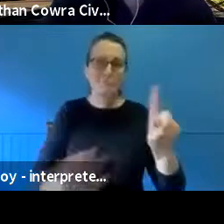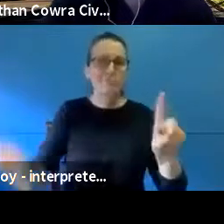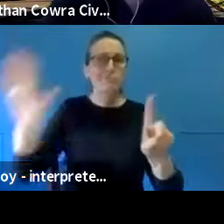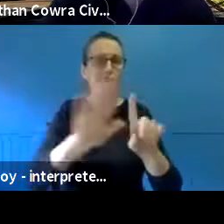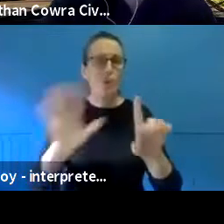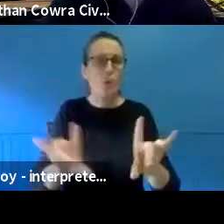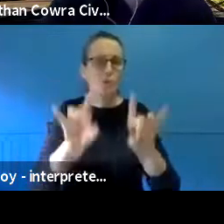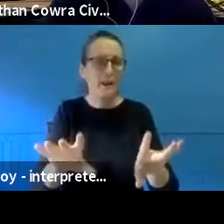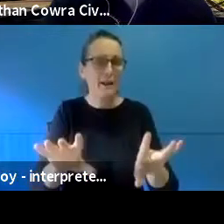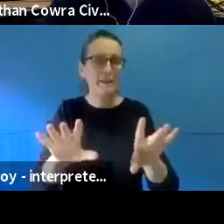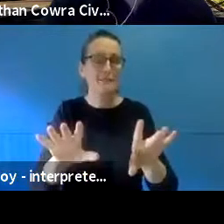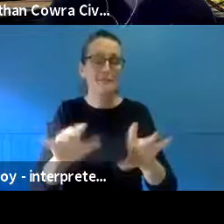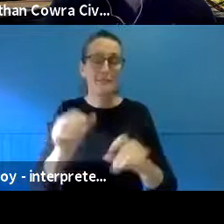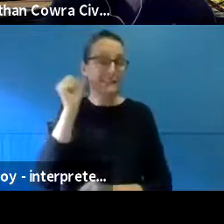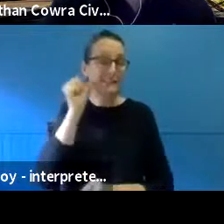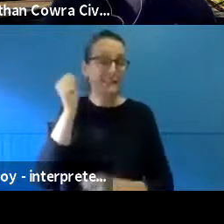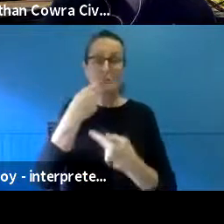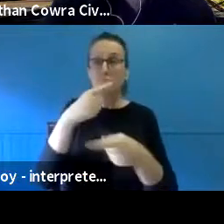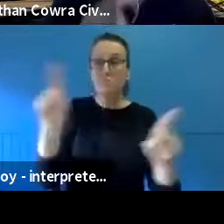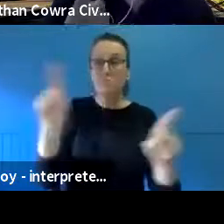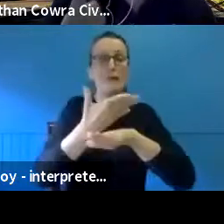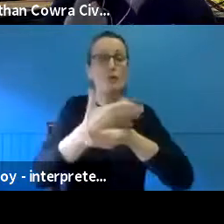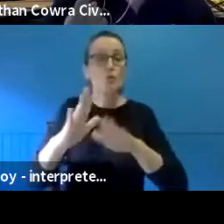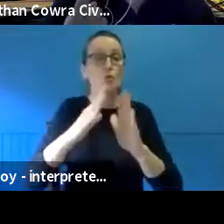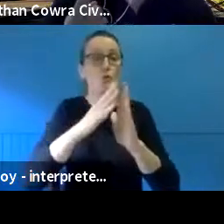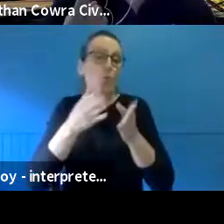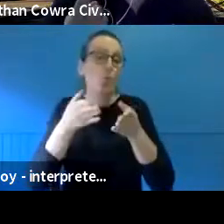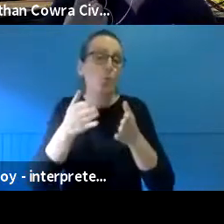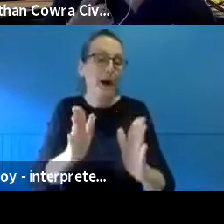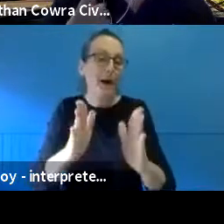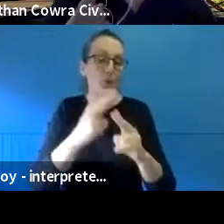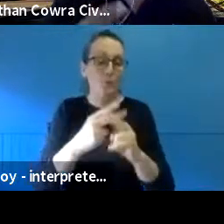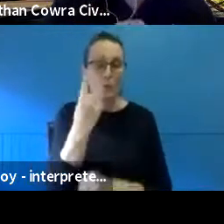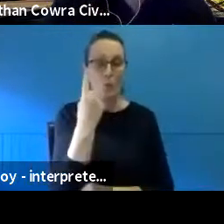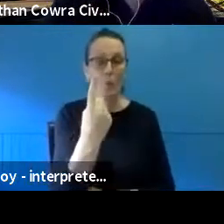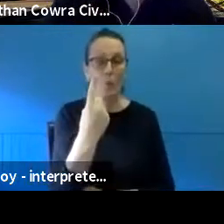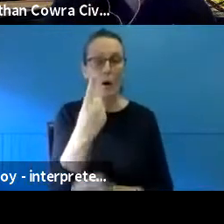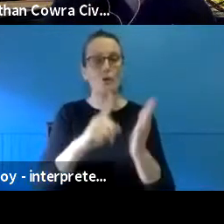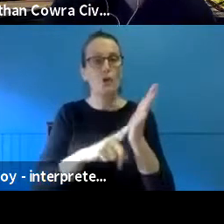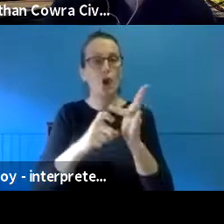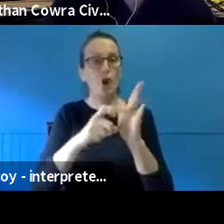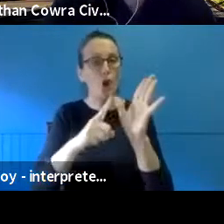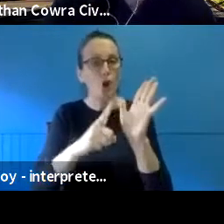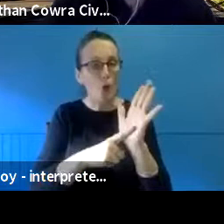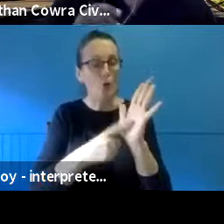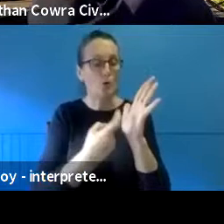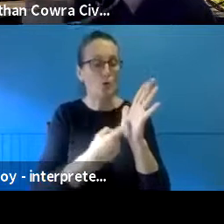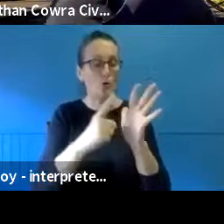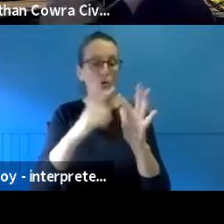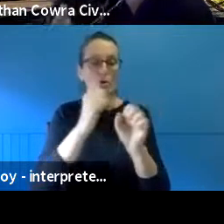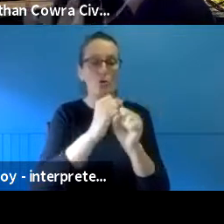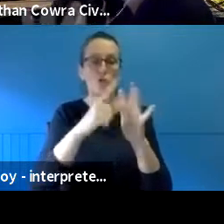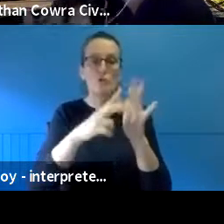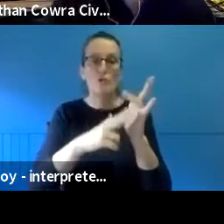yesterday about a new model with one local regional journalist kind of in